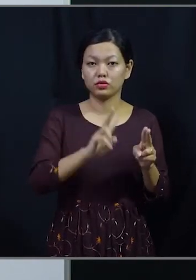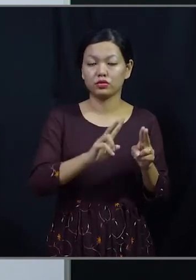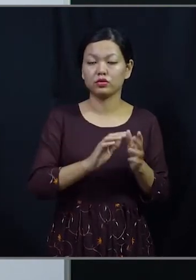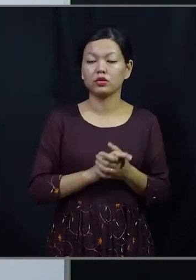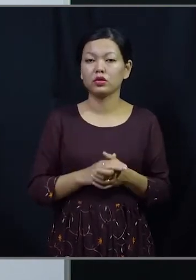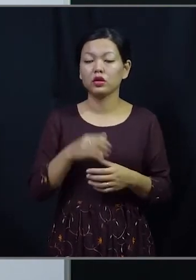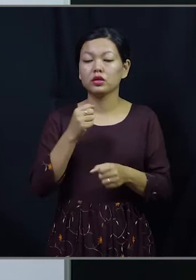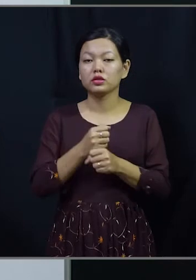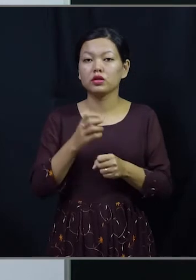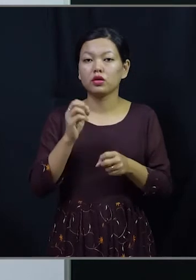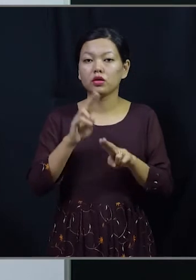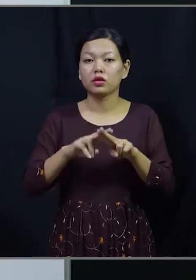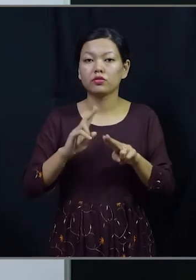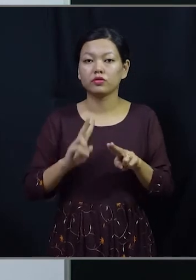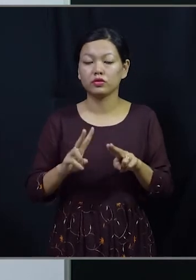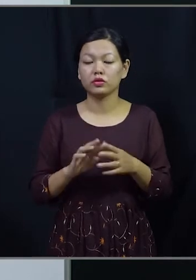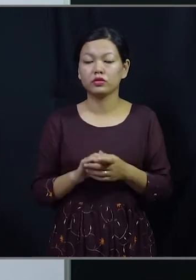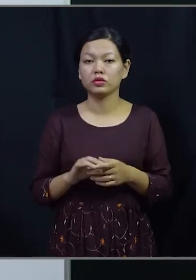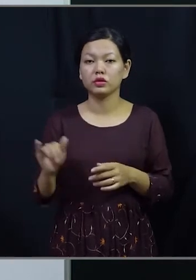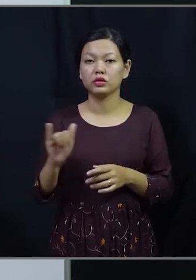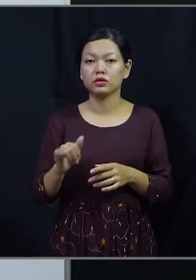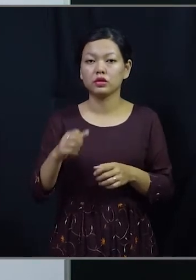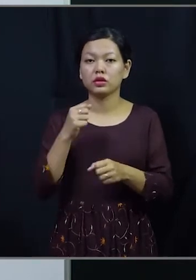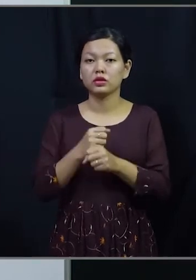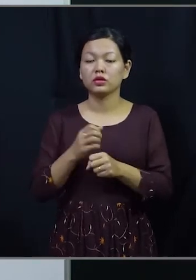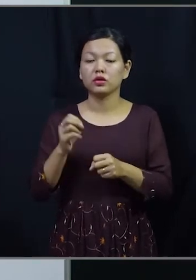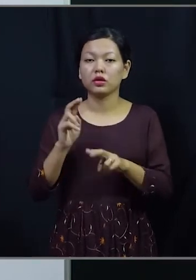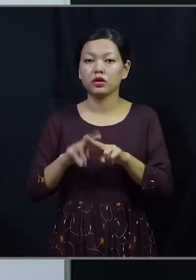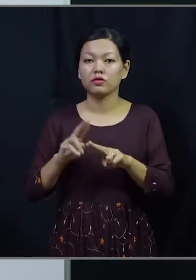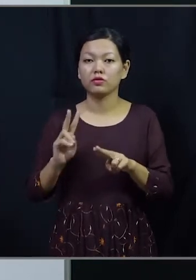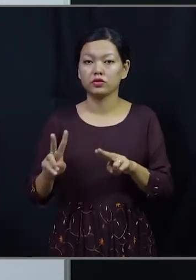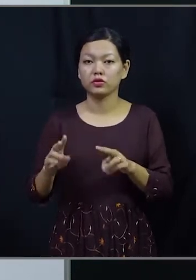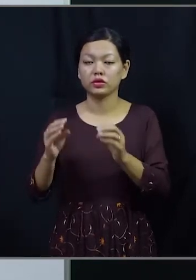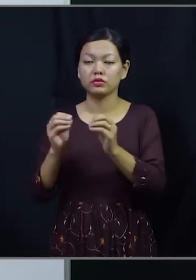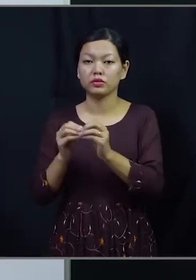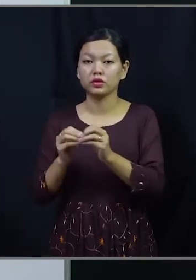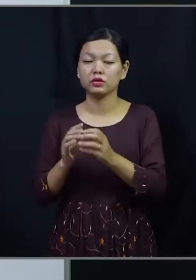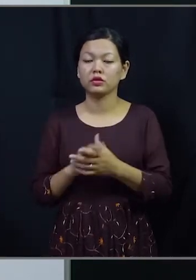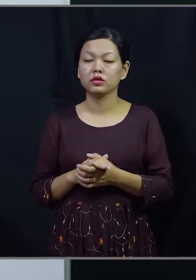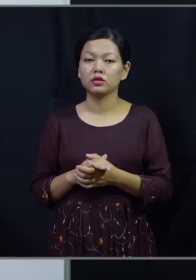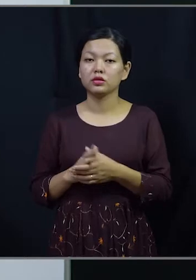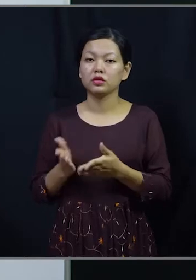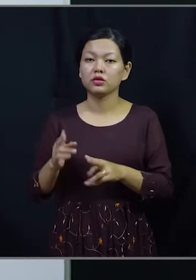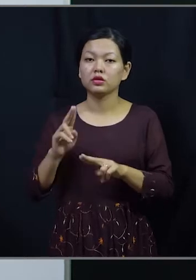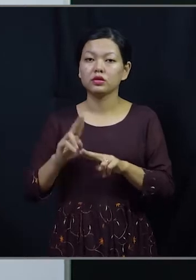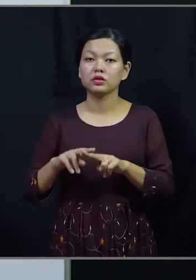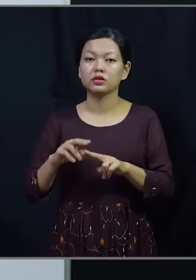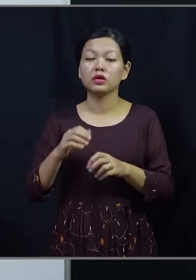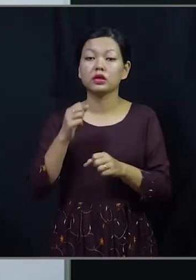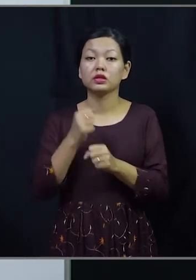of F2 will be, G of F2 is B. So G of B